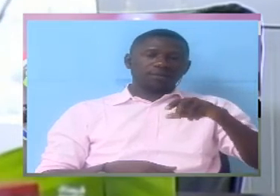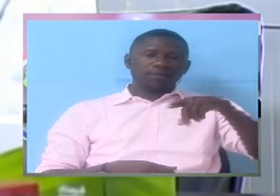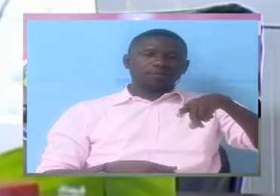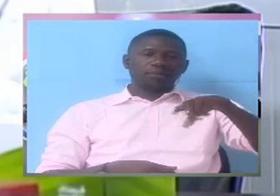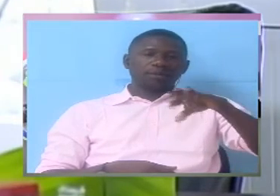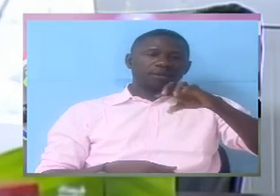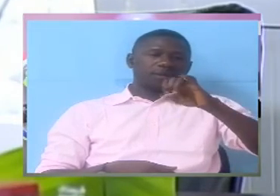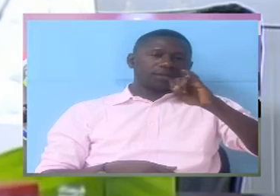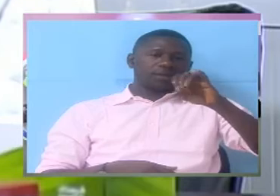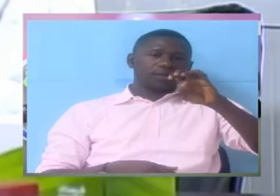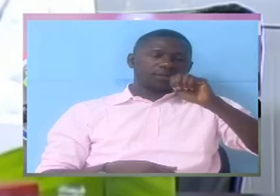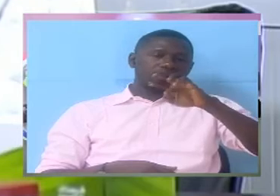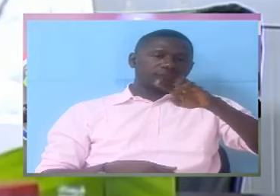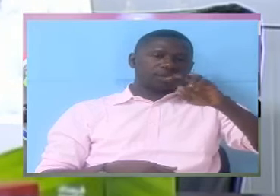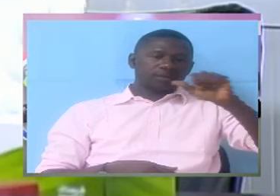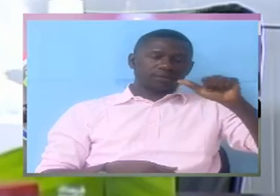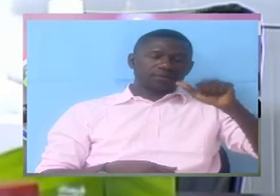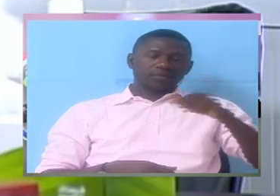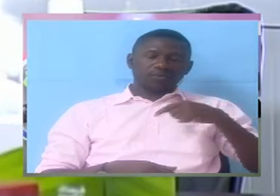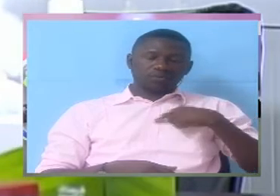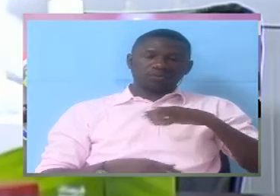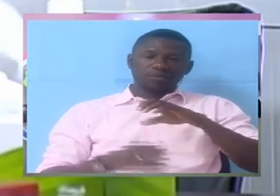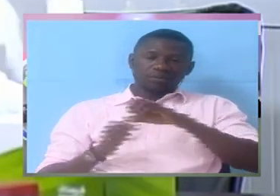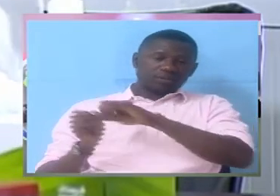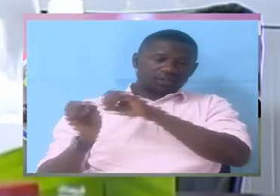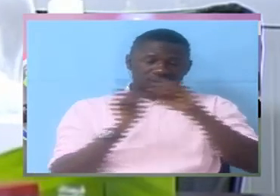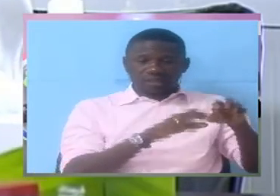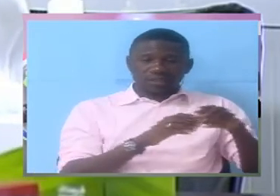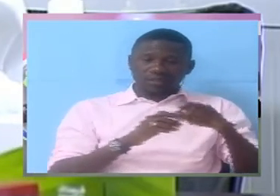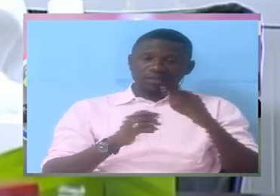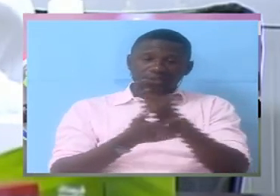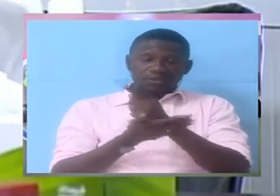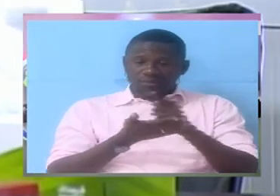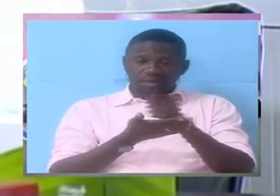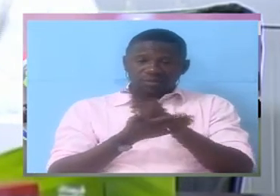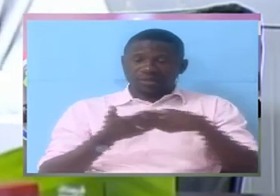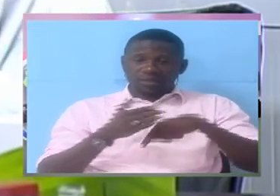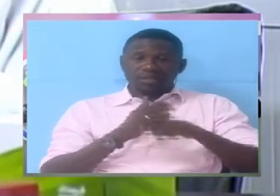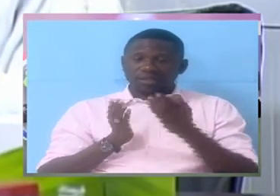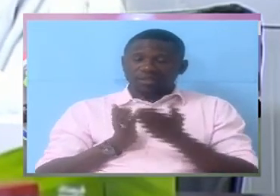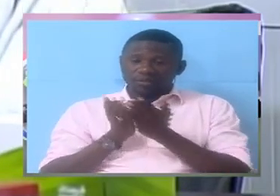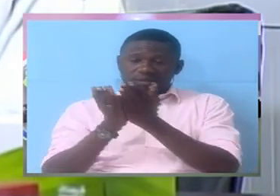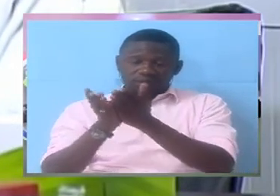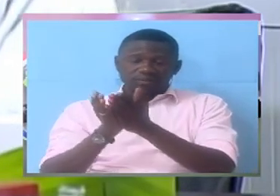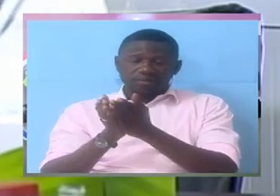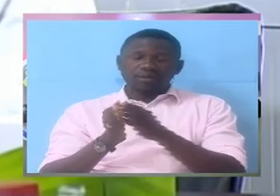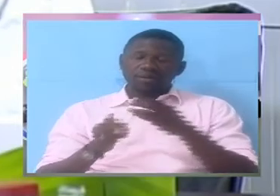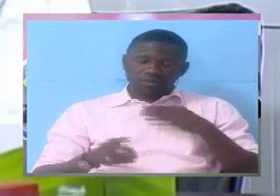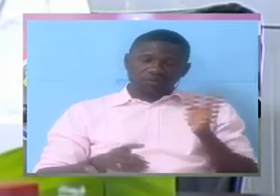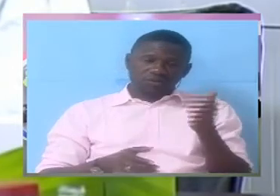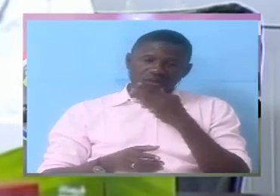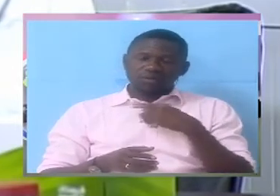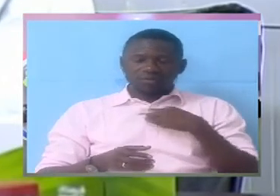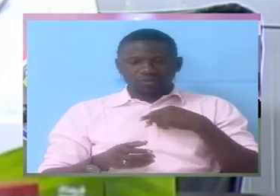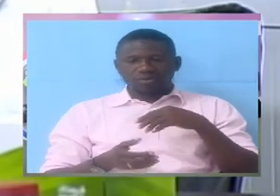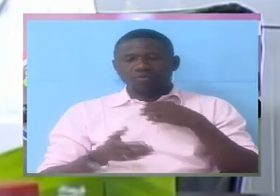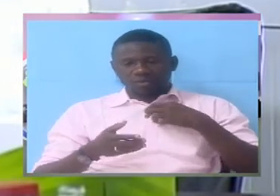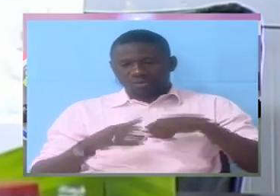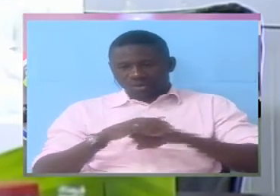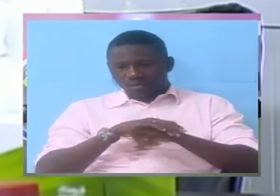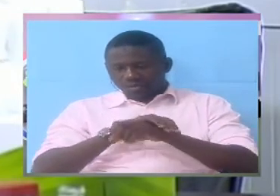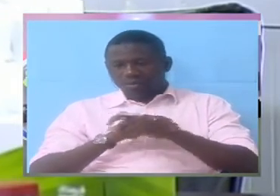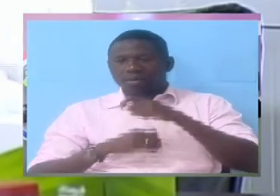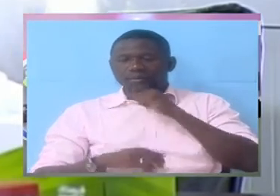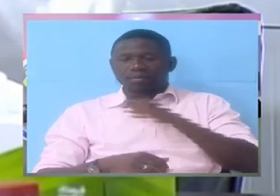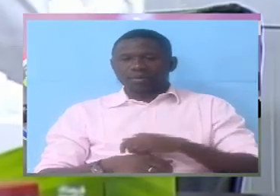cemento jindikan boso kono. I went to him and asked him to employ me. Ntata kanka yenta do kola. I was